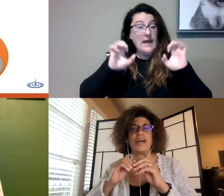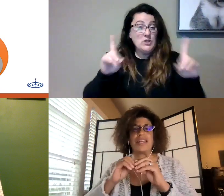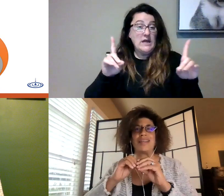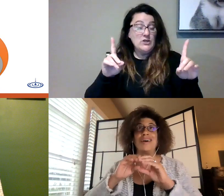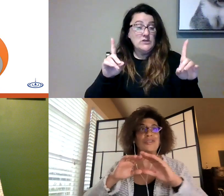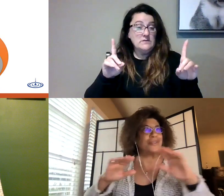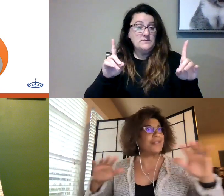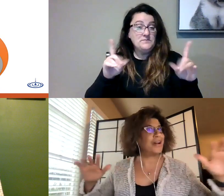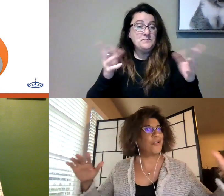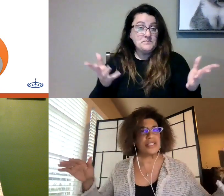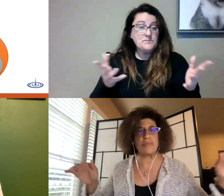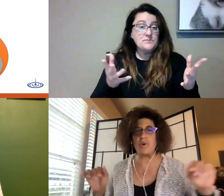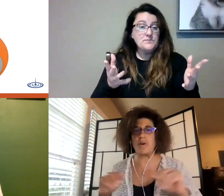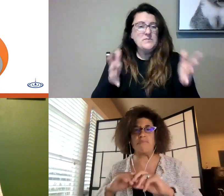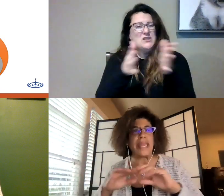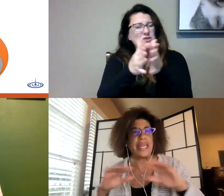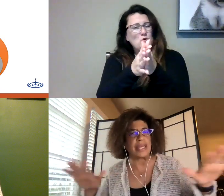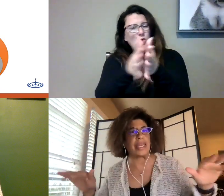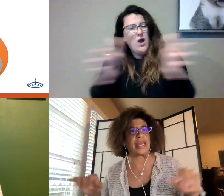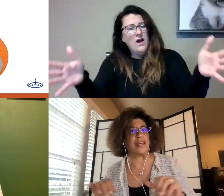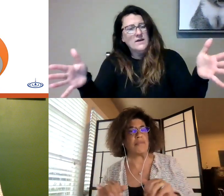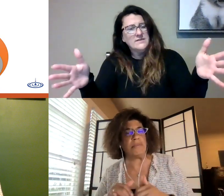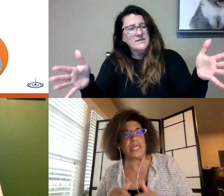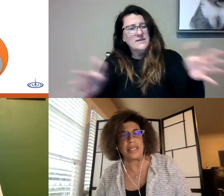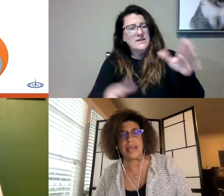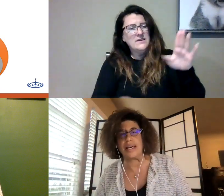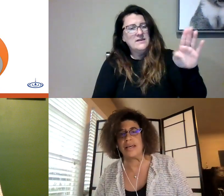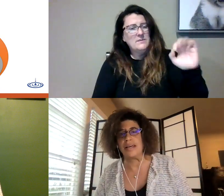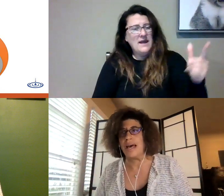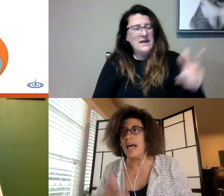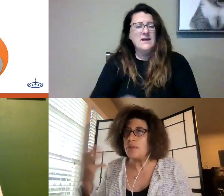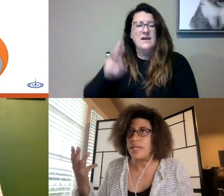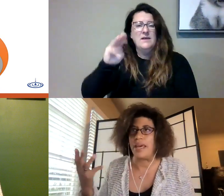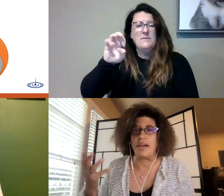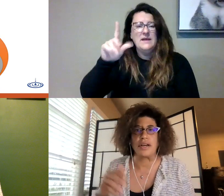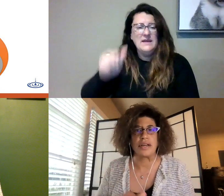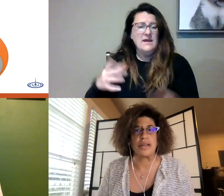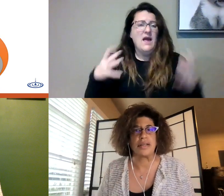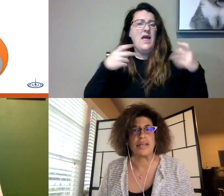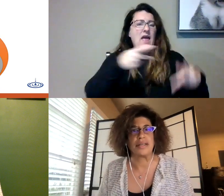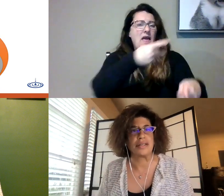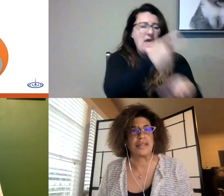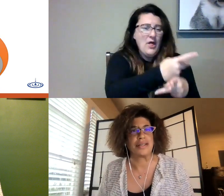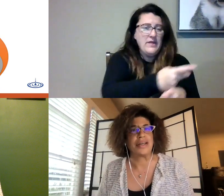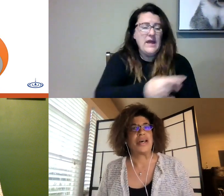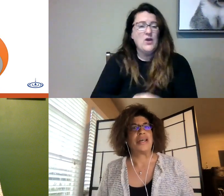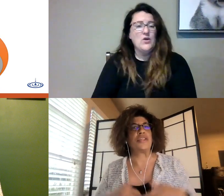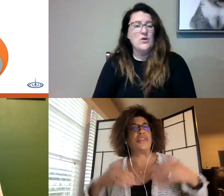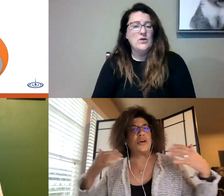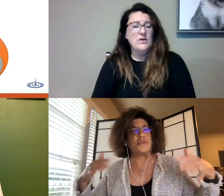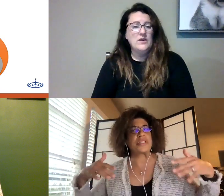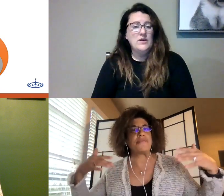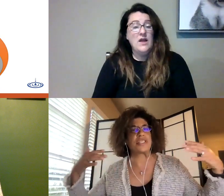we're talking across the board, banking, media, healthcare,